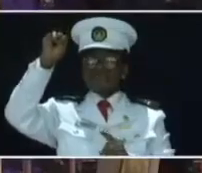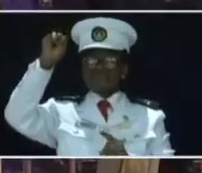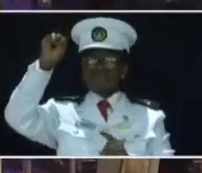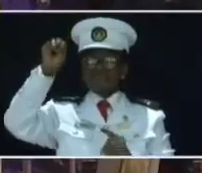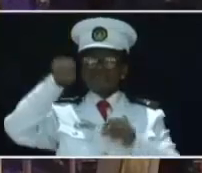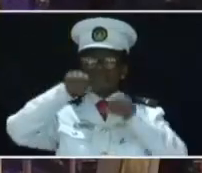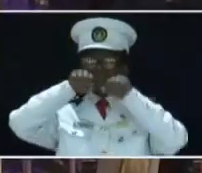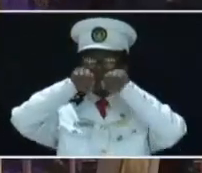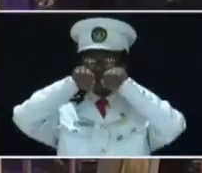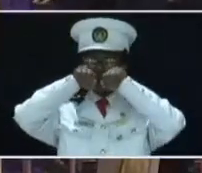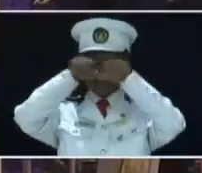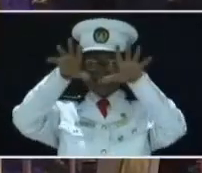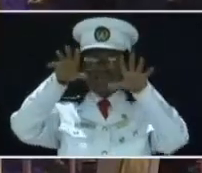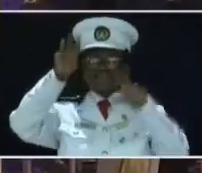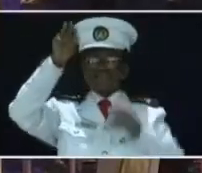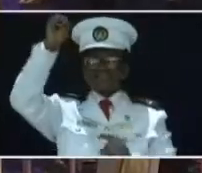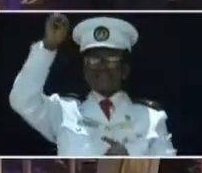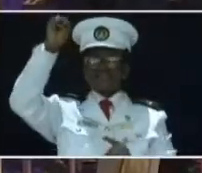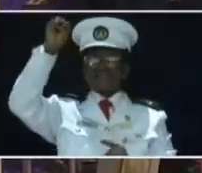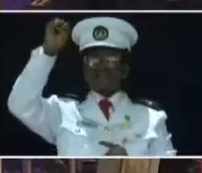Bless Him.